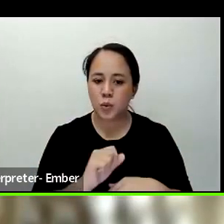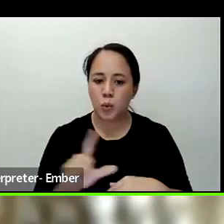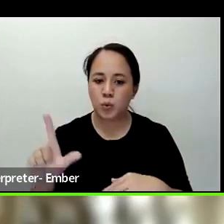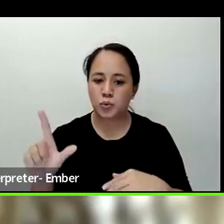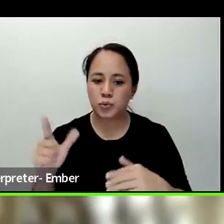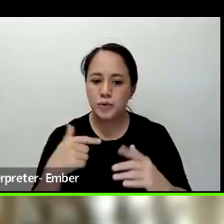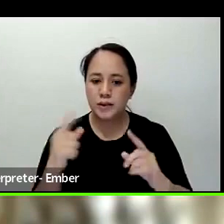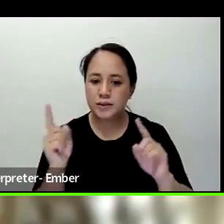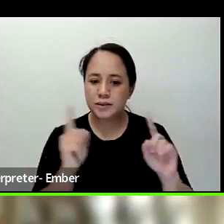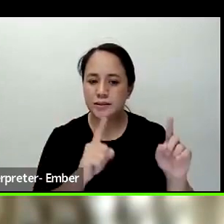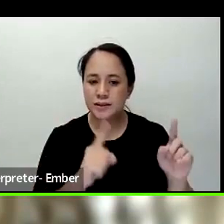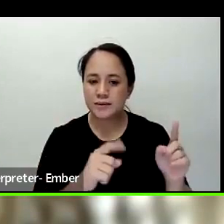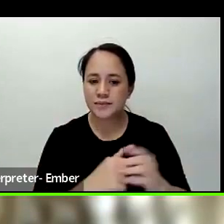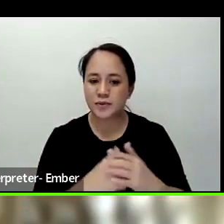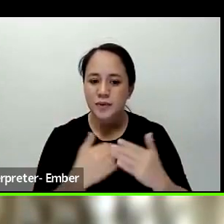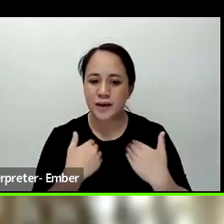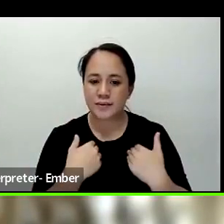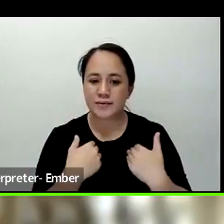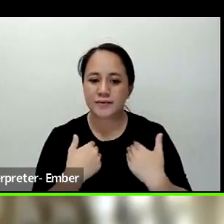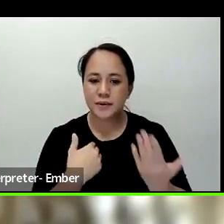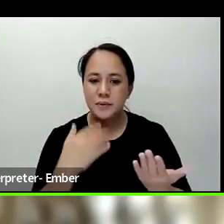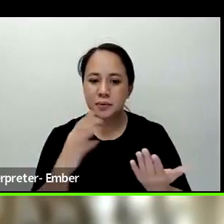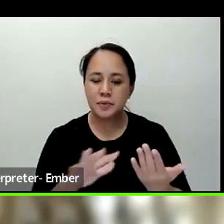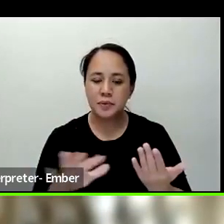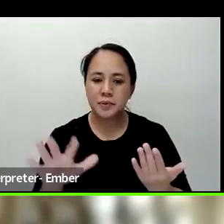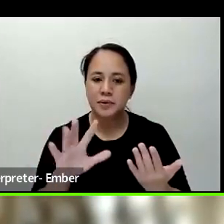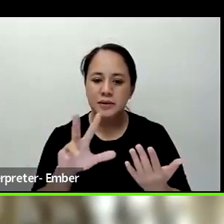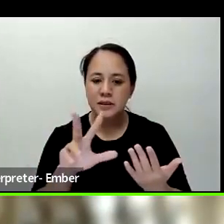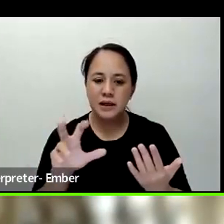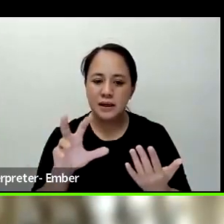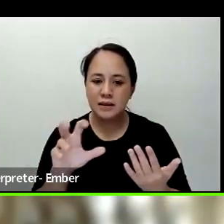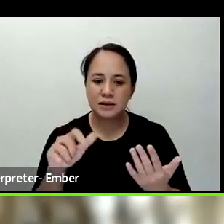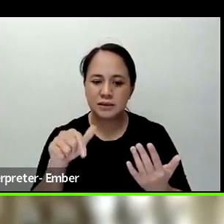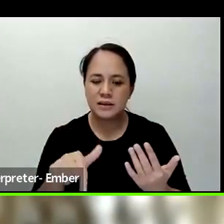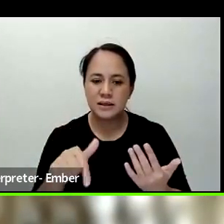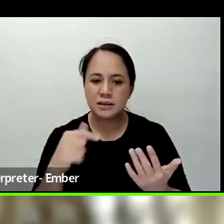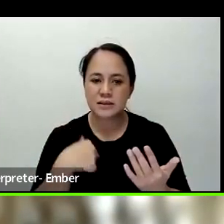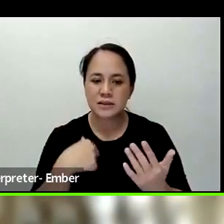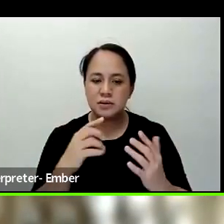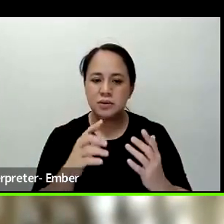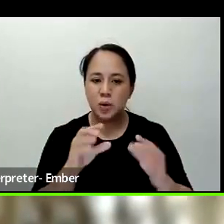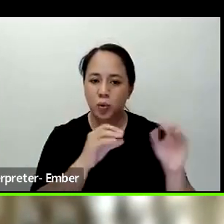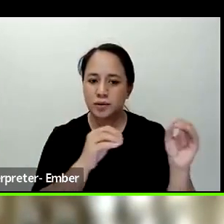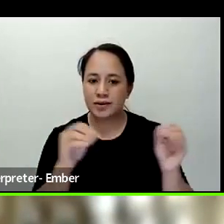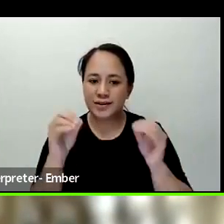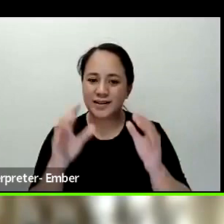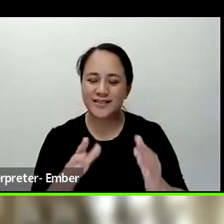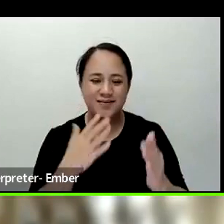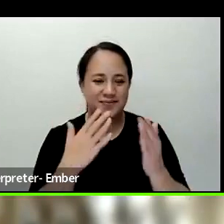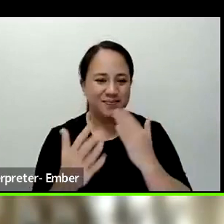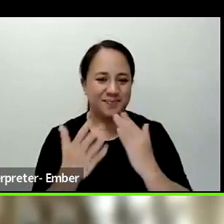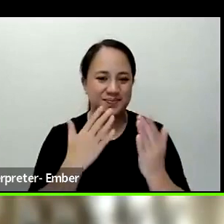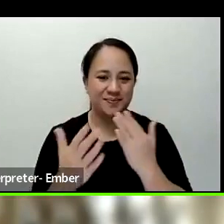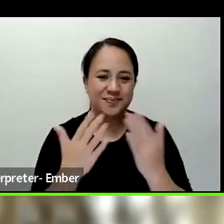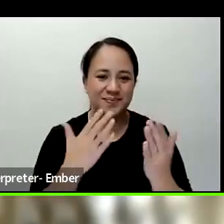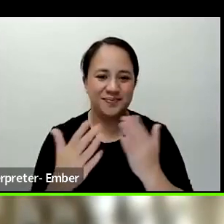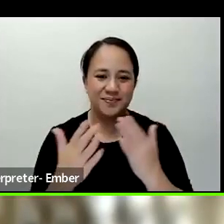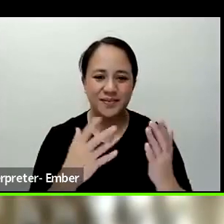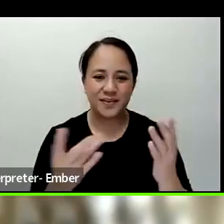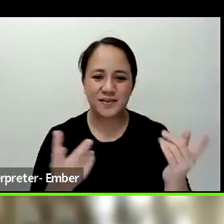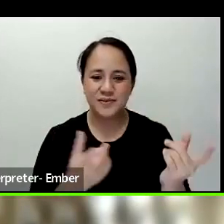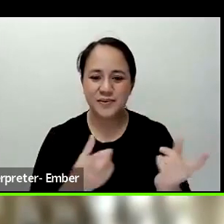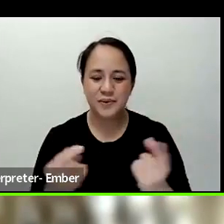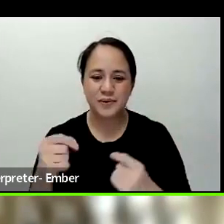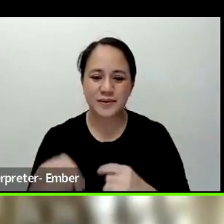who attended, we have about 300 attendees, I think, and to the organizers, thanks for doing this webinar,